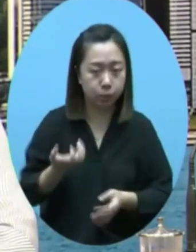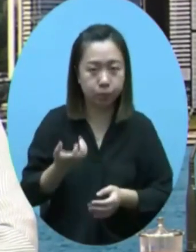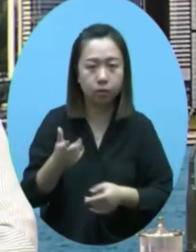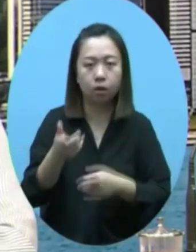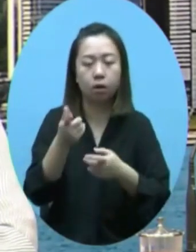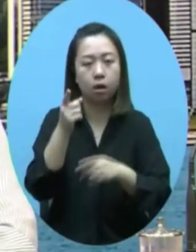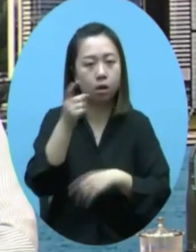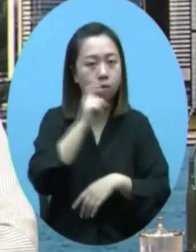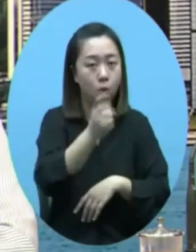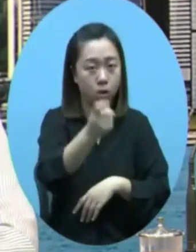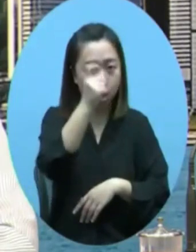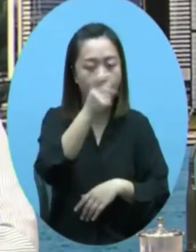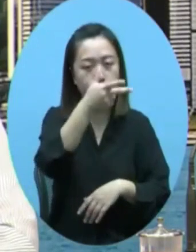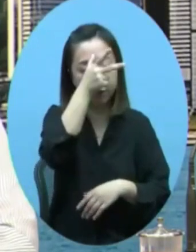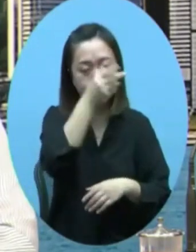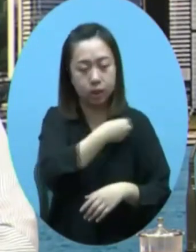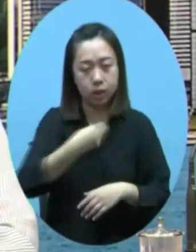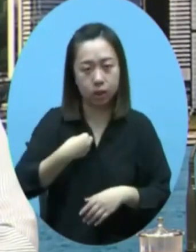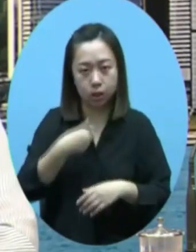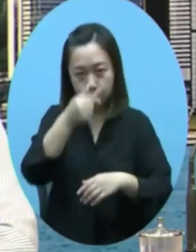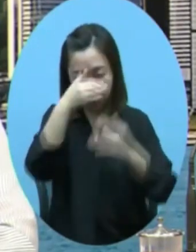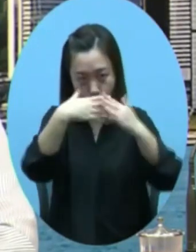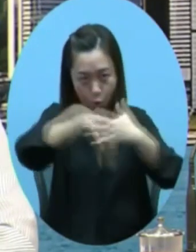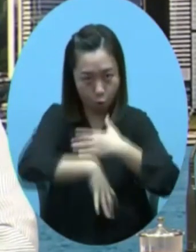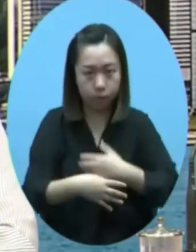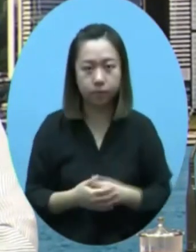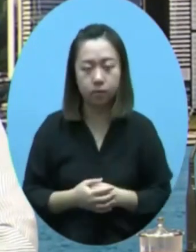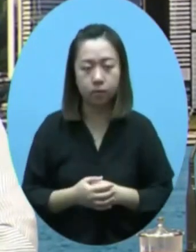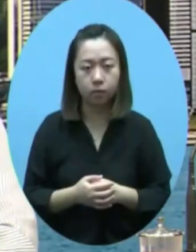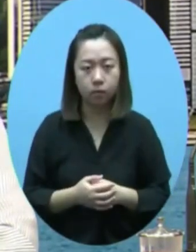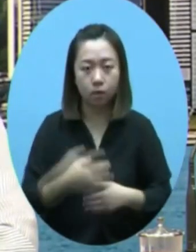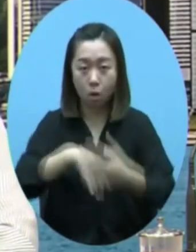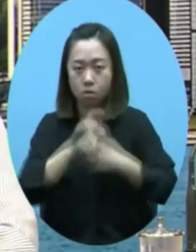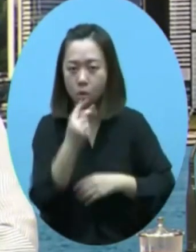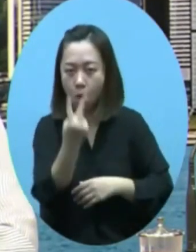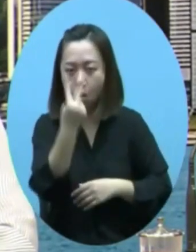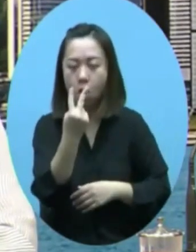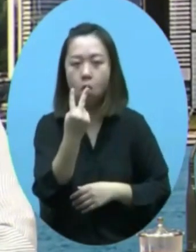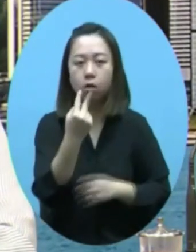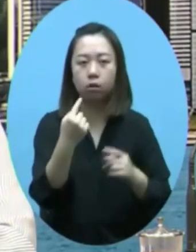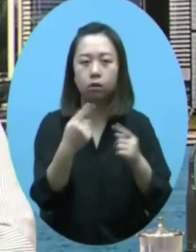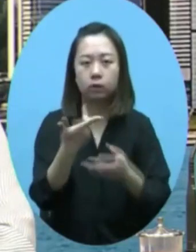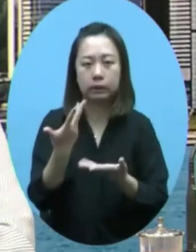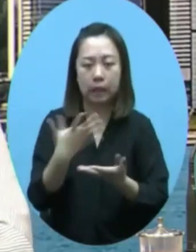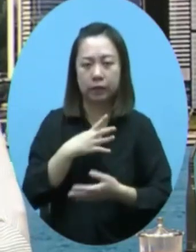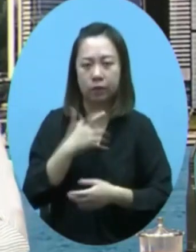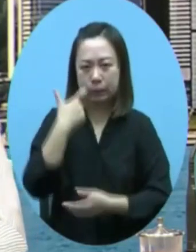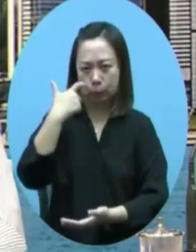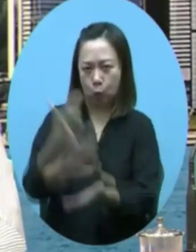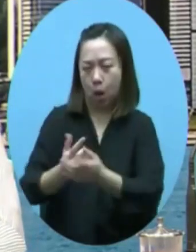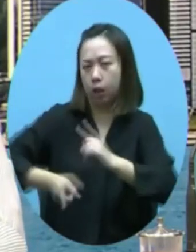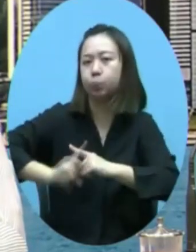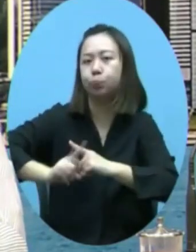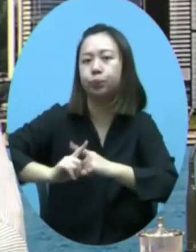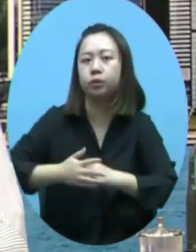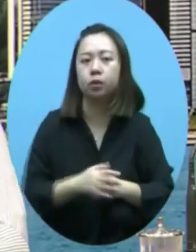confirmed cases are in 9 public hospitals undergoing treatment. Among them, 2 are in a